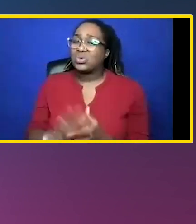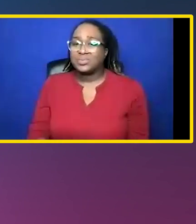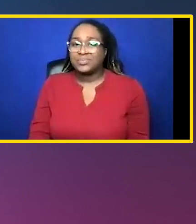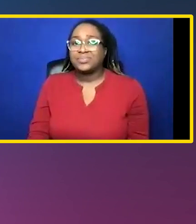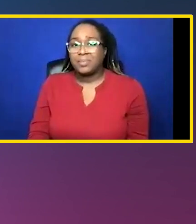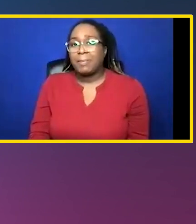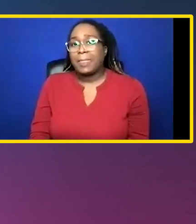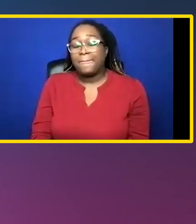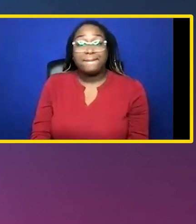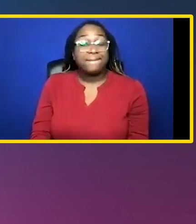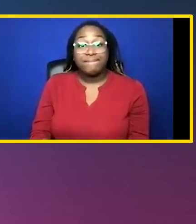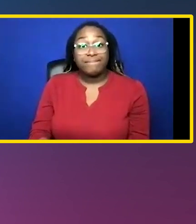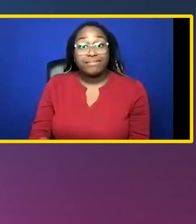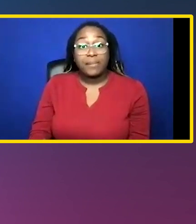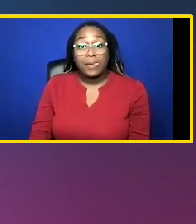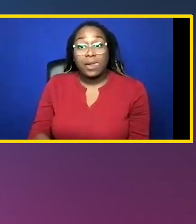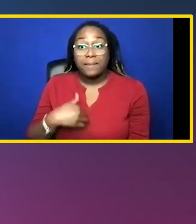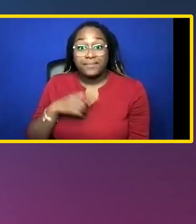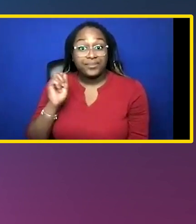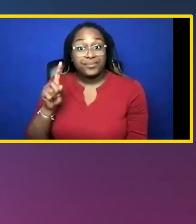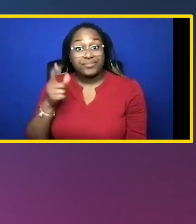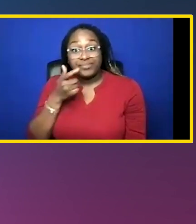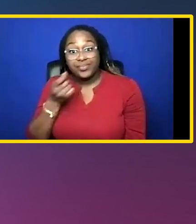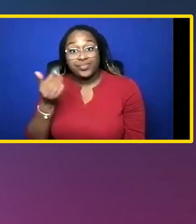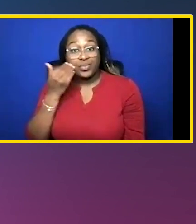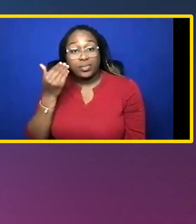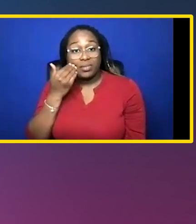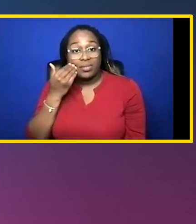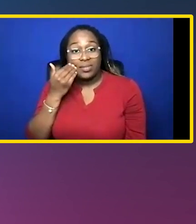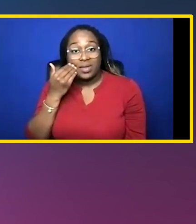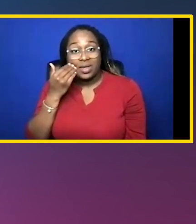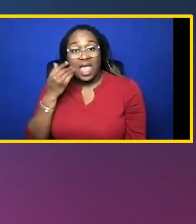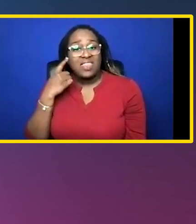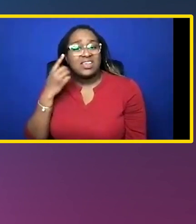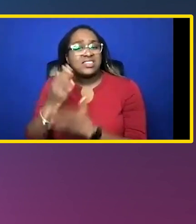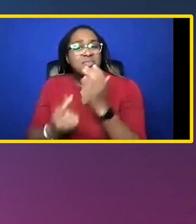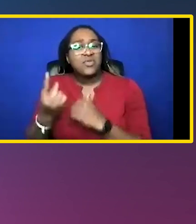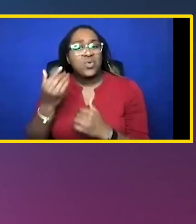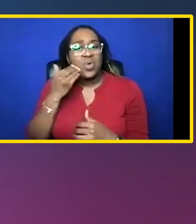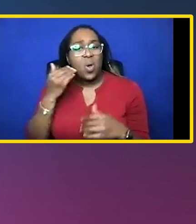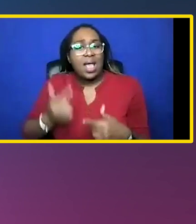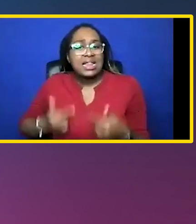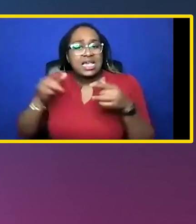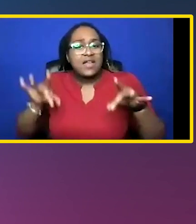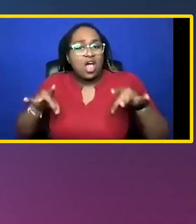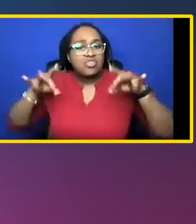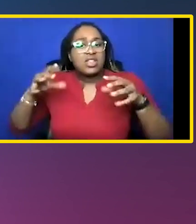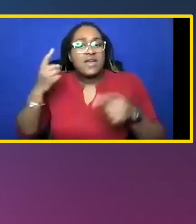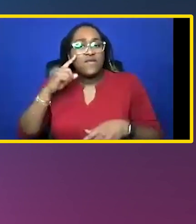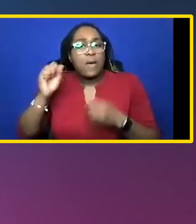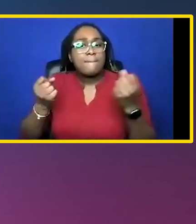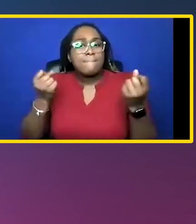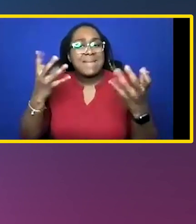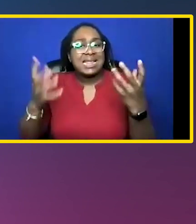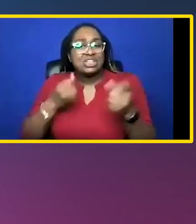is like, let me just ask, I'm interested to know, I think some of you know I lived in Australia for many years, and